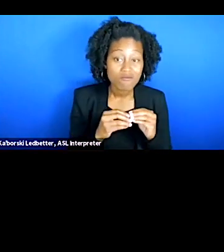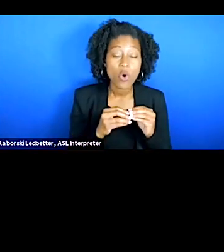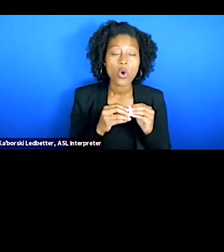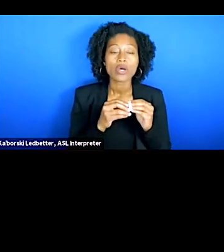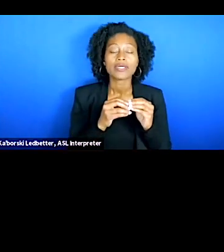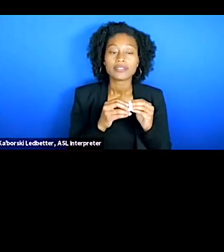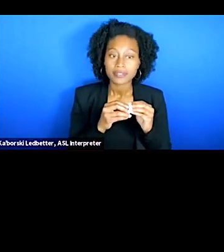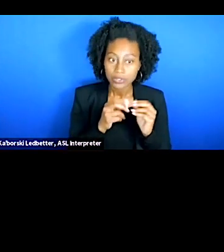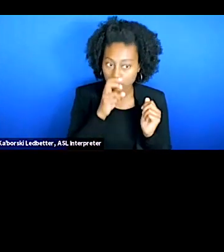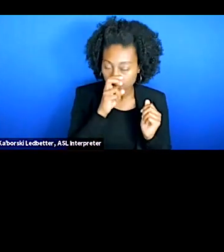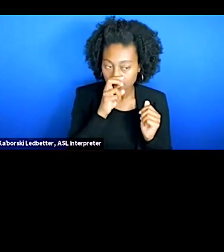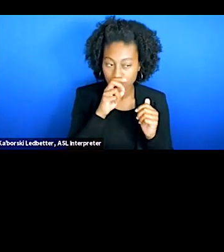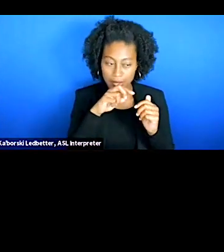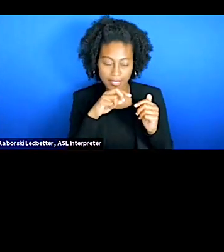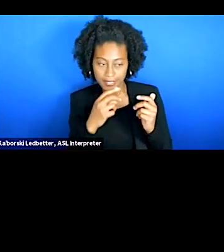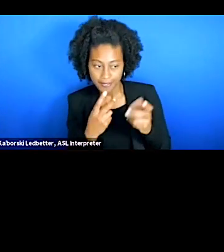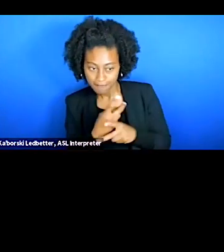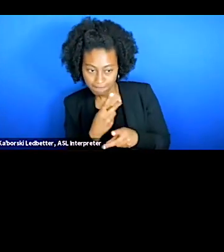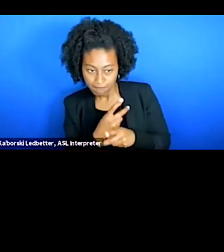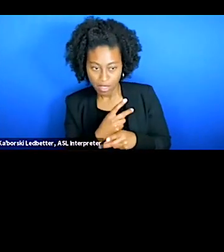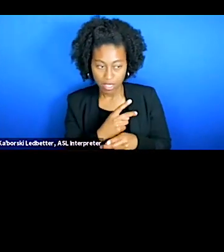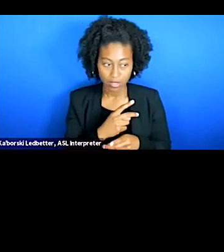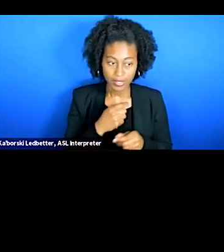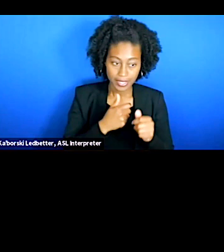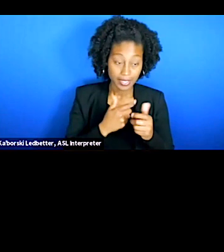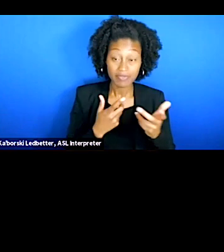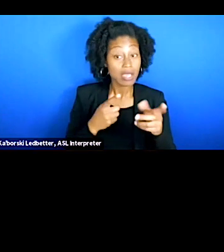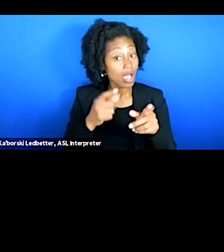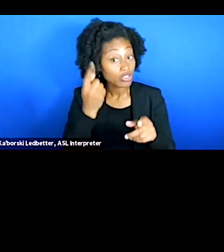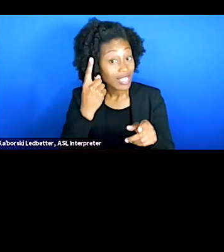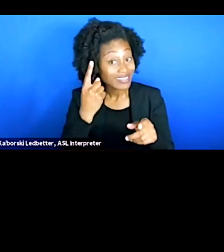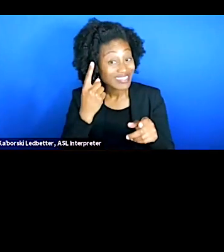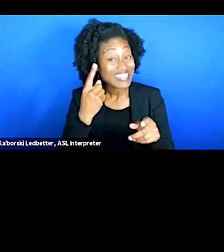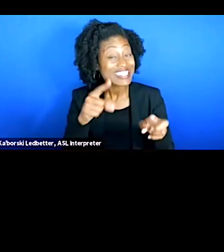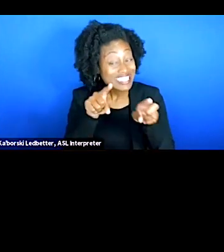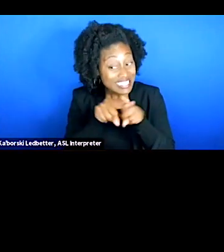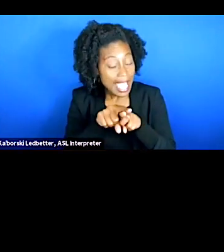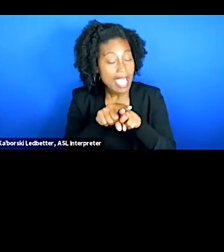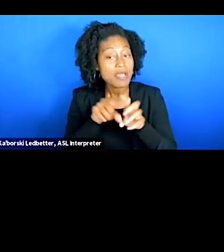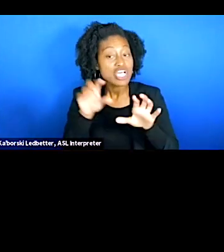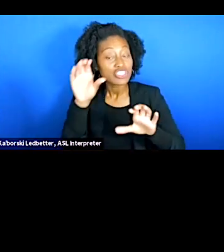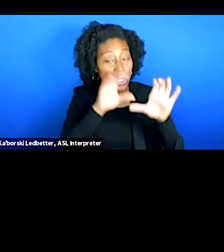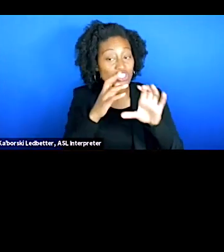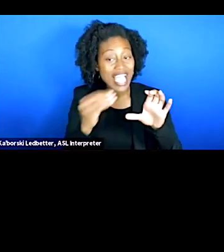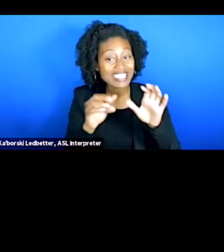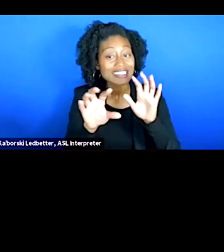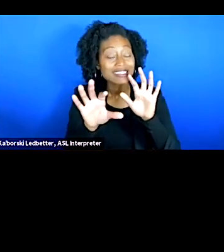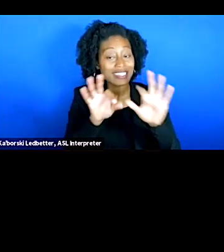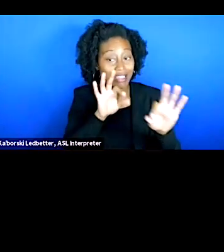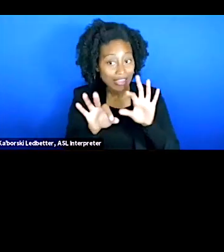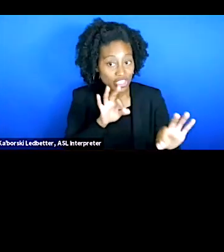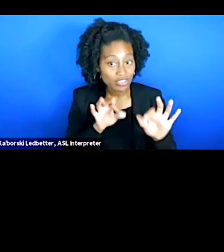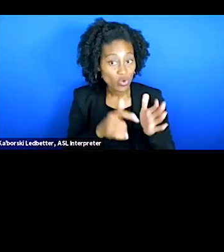stringent application of the exact same material, of the exact same search and selection criteria. You will need the